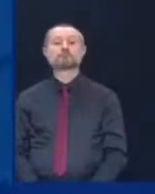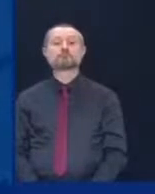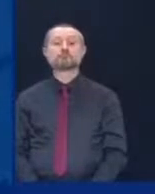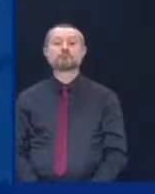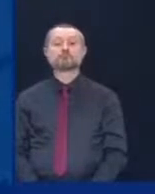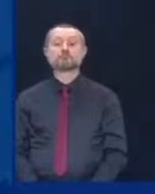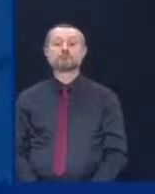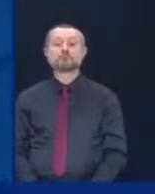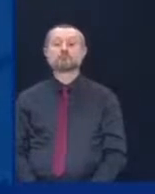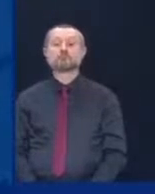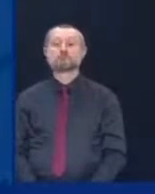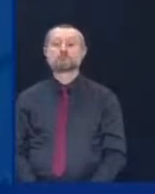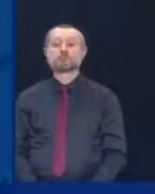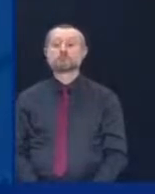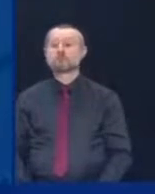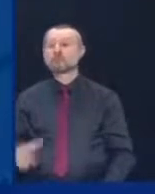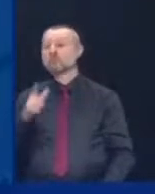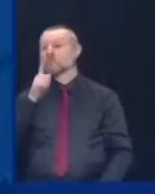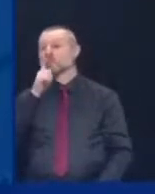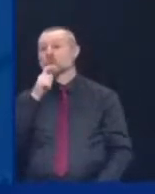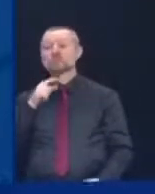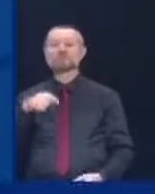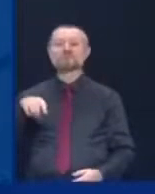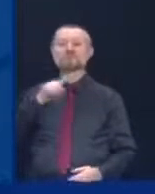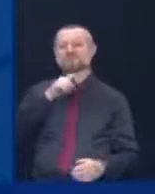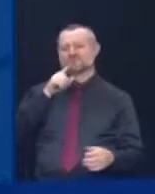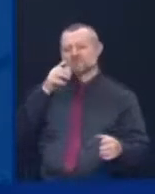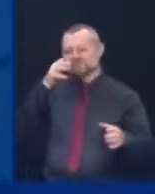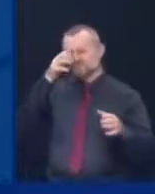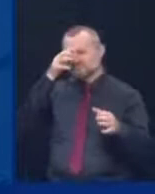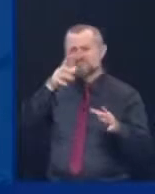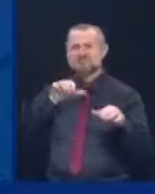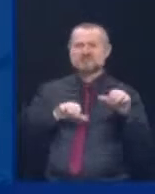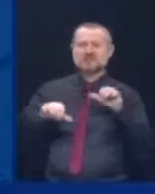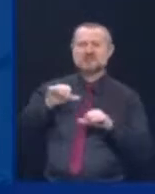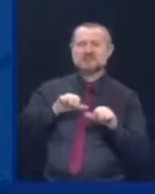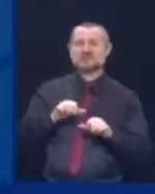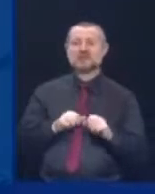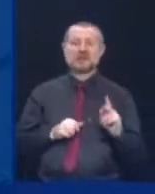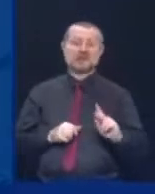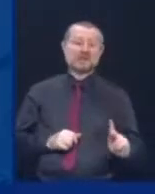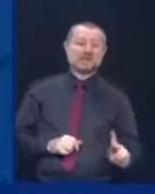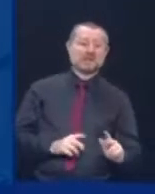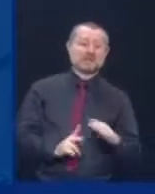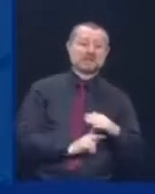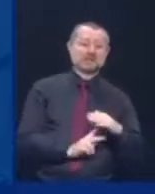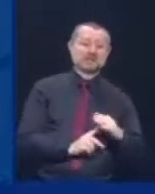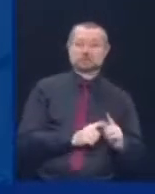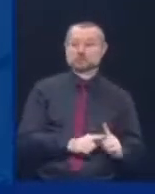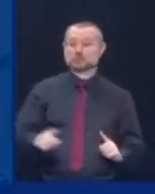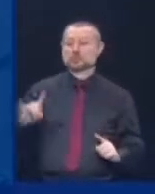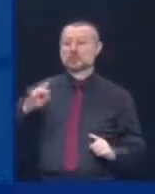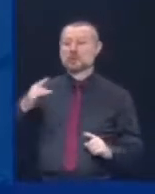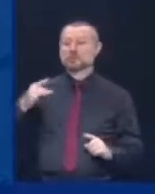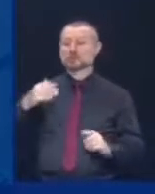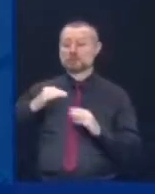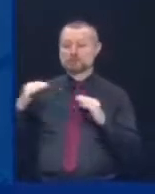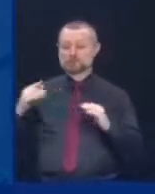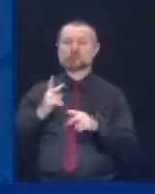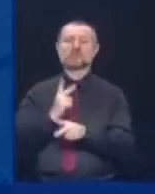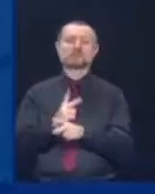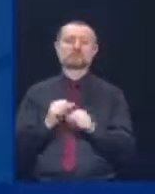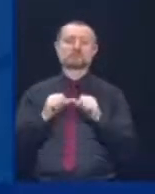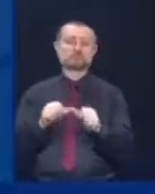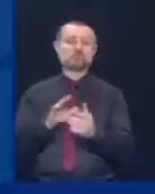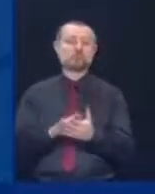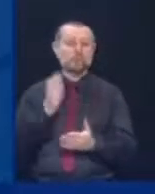All the leading thinkers now say K-8 should remain open because it's safer